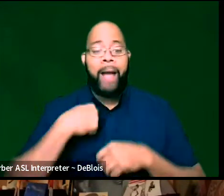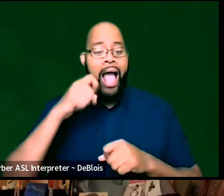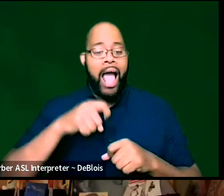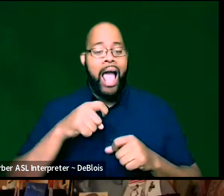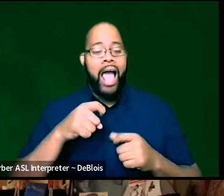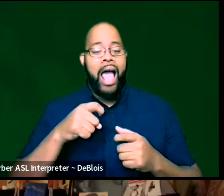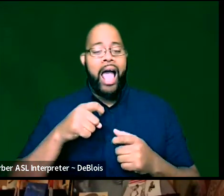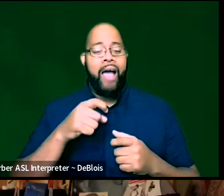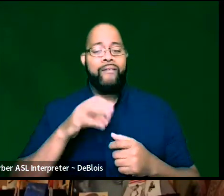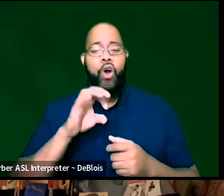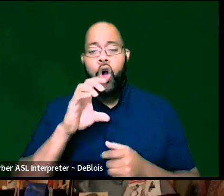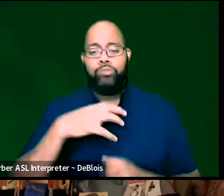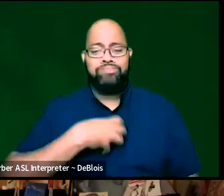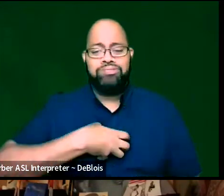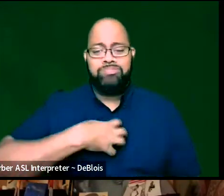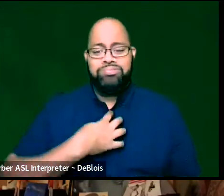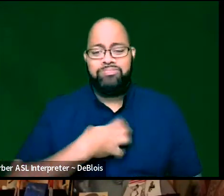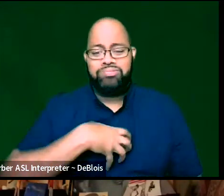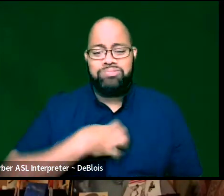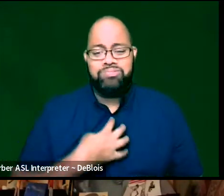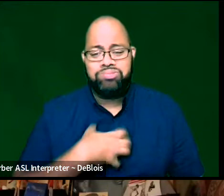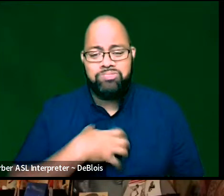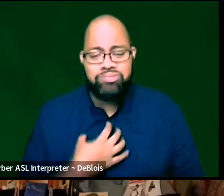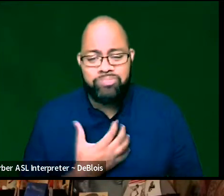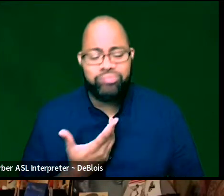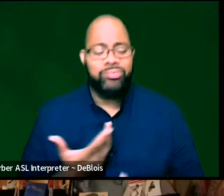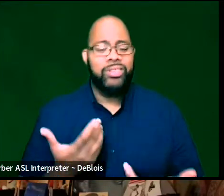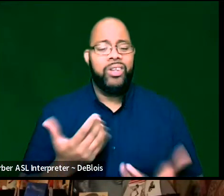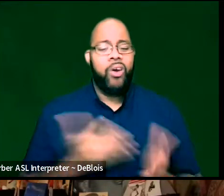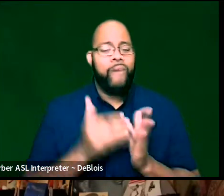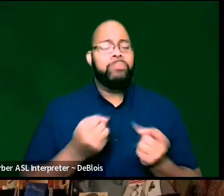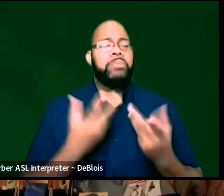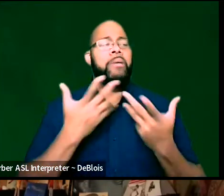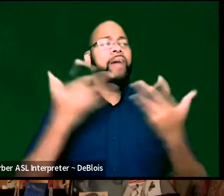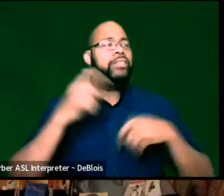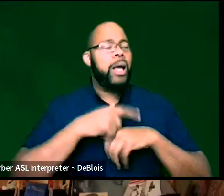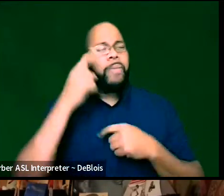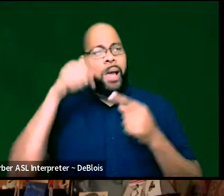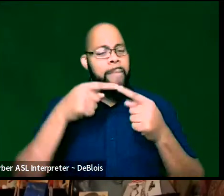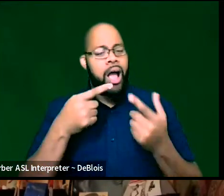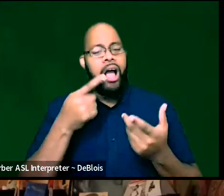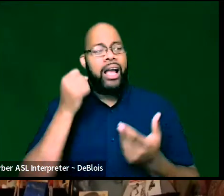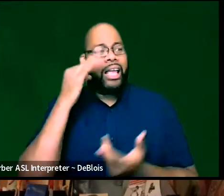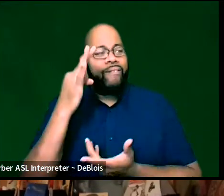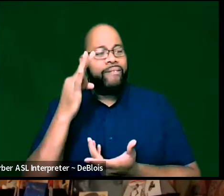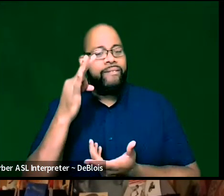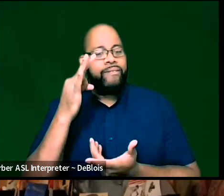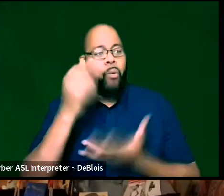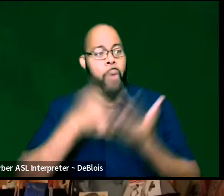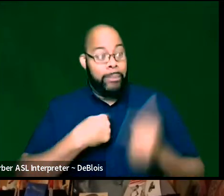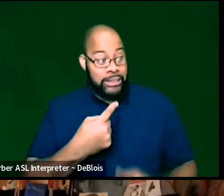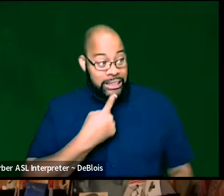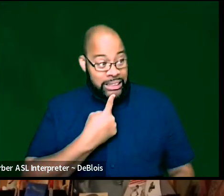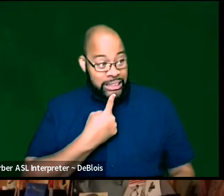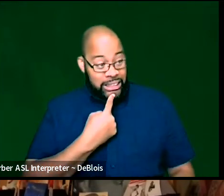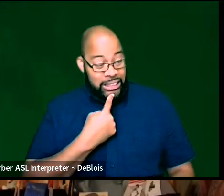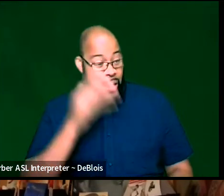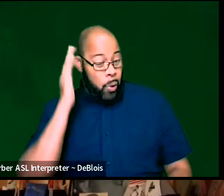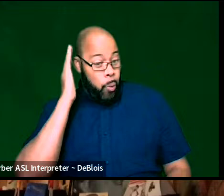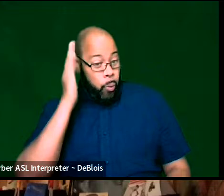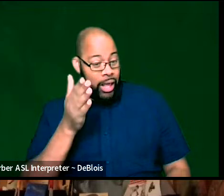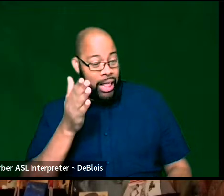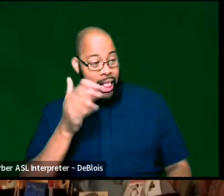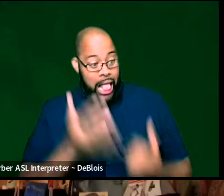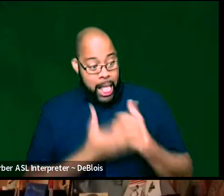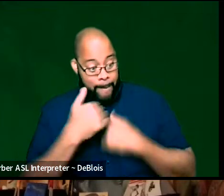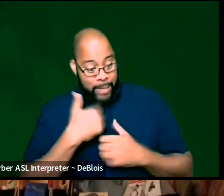code speak, code switch, just spend so much time thinking about whether or not what I'm saying is going to